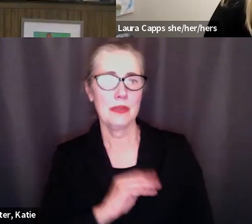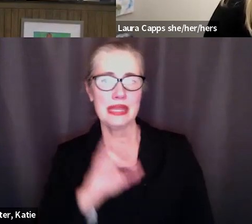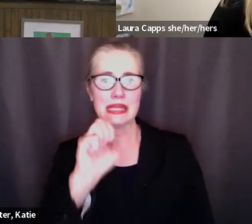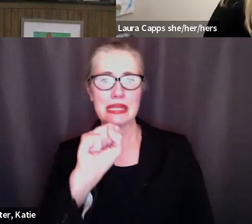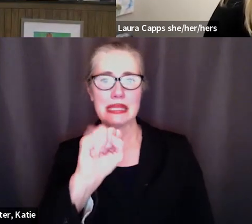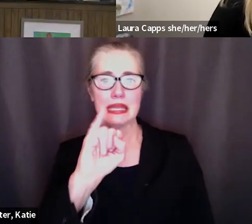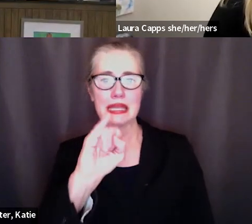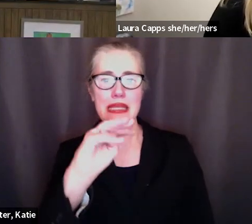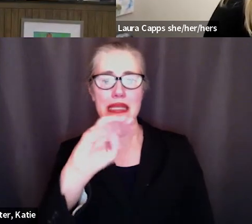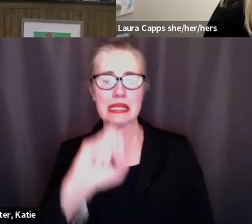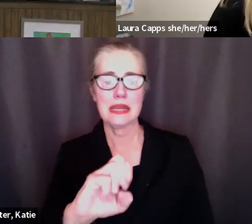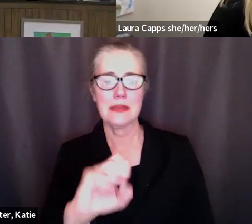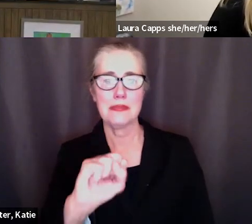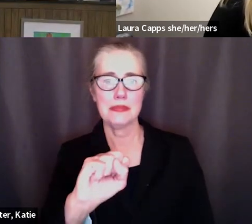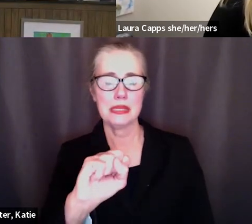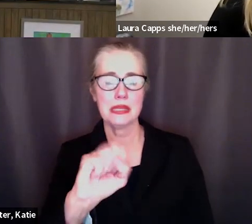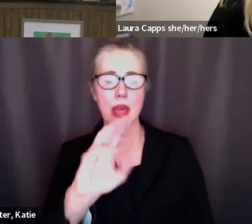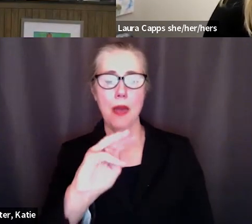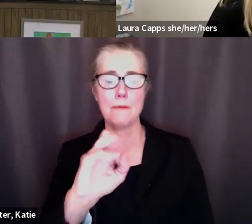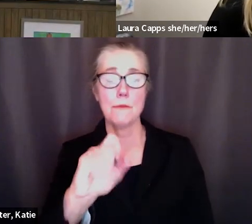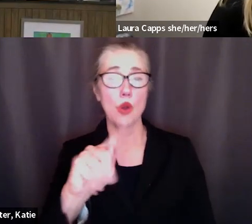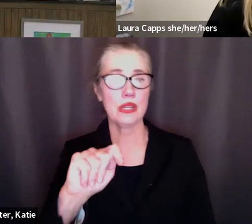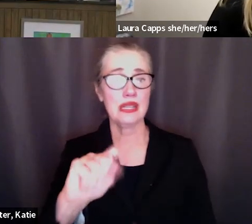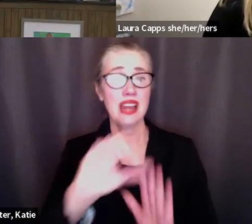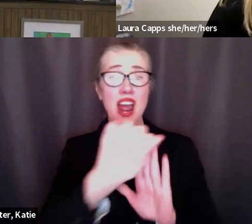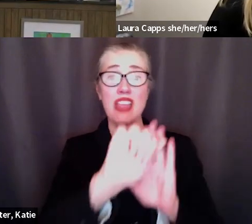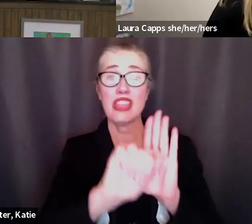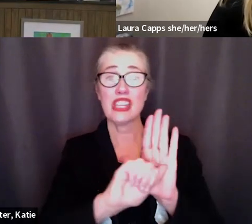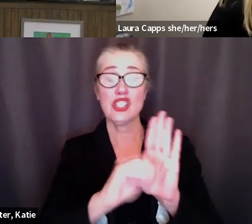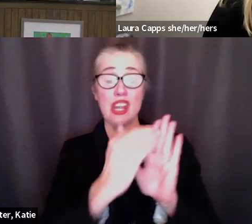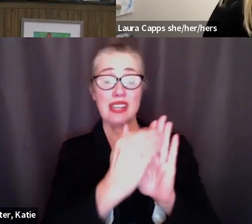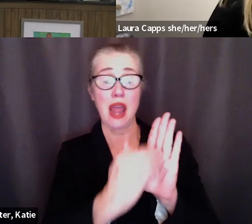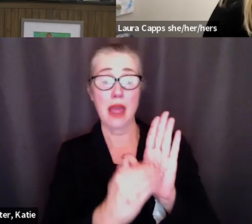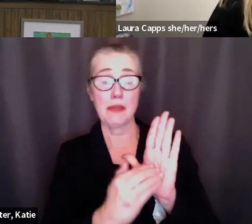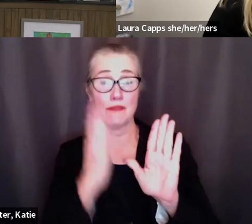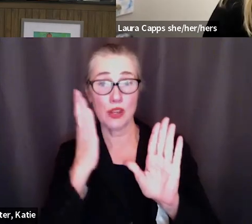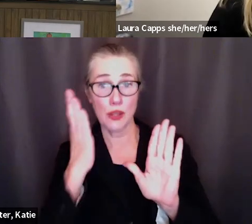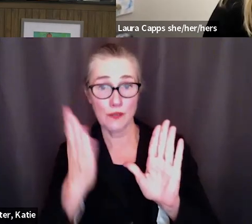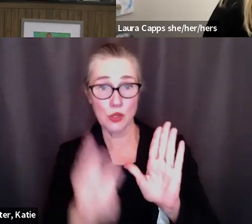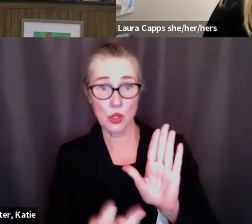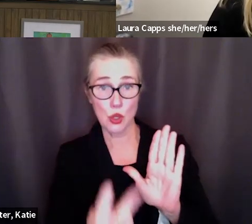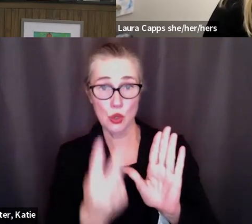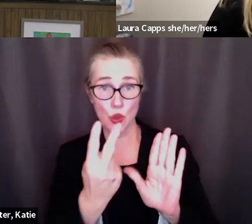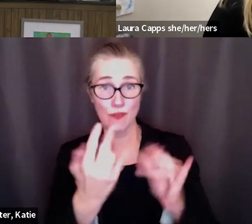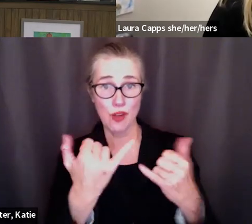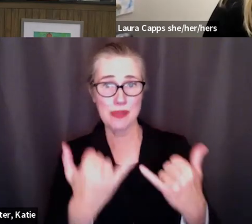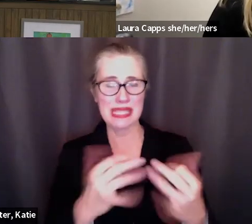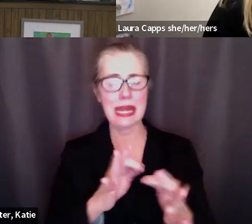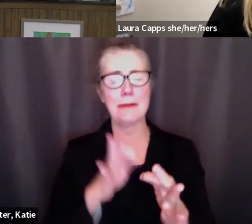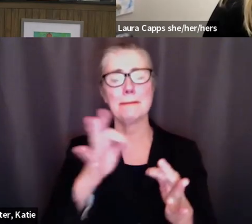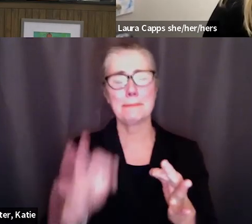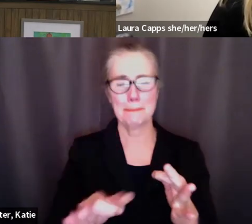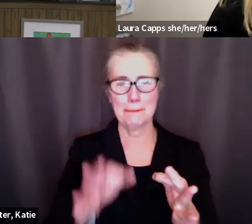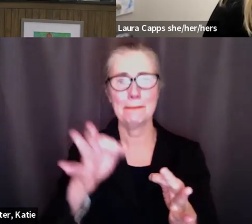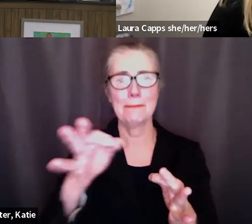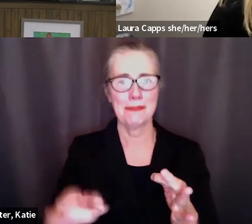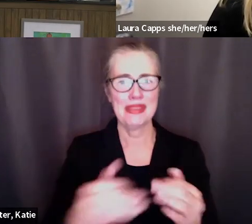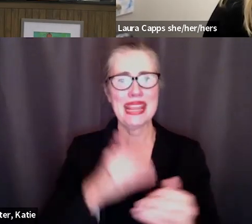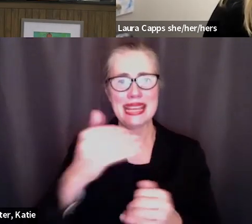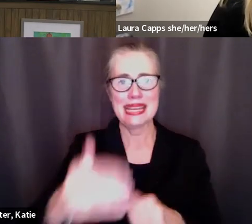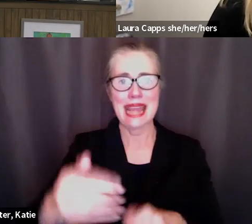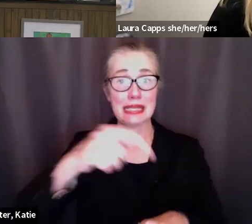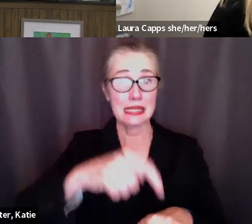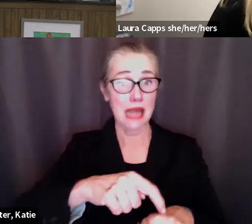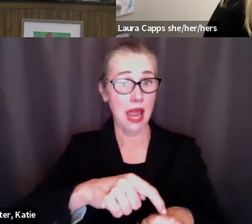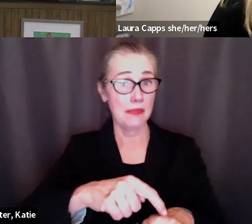and future agenda items as dr maldonado said the two items from today will be next time and any